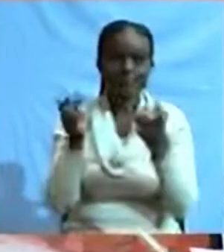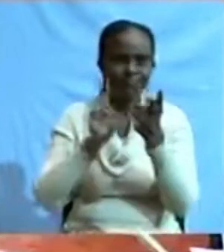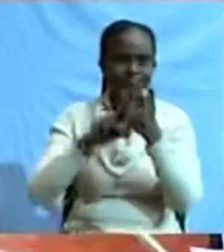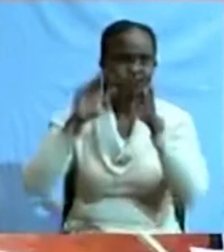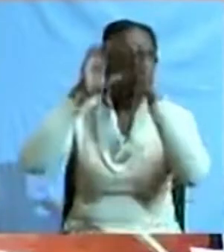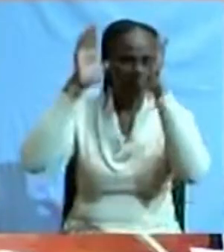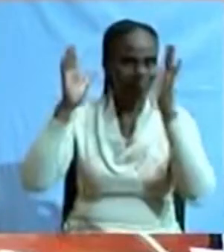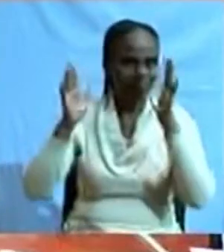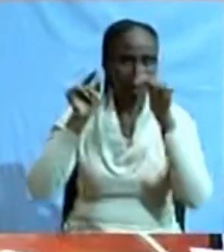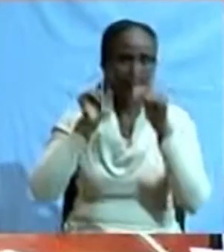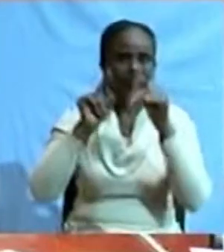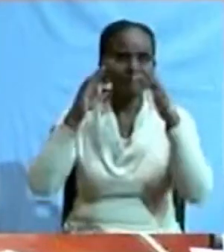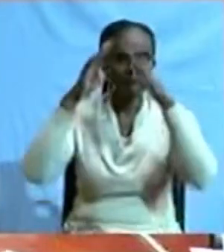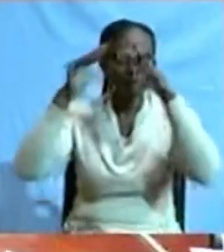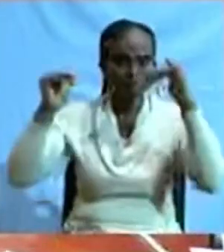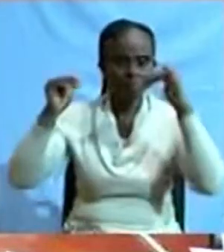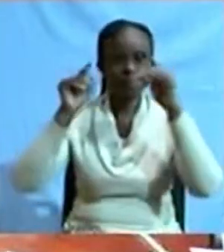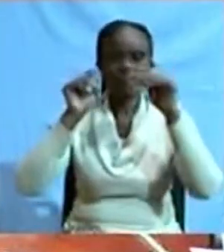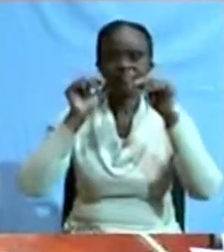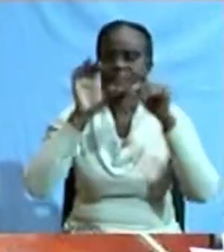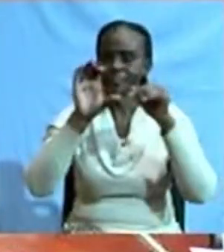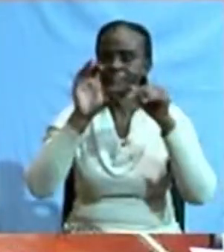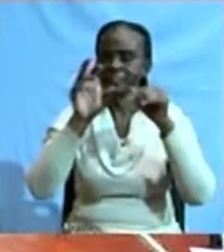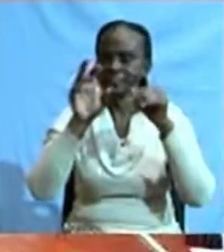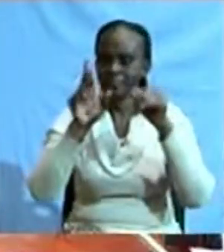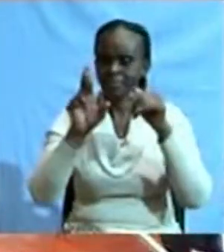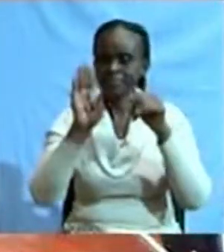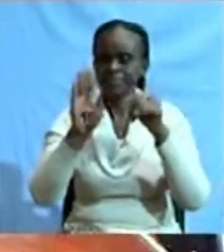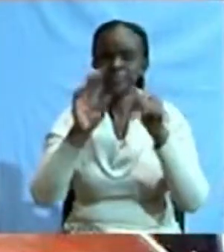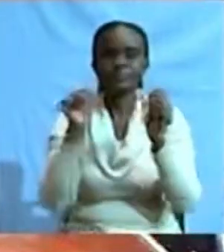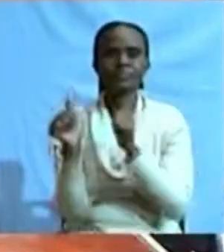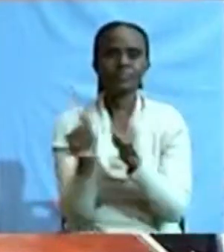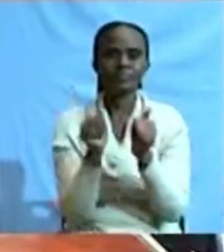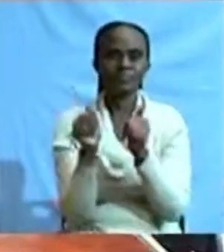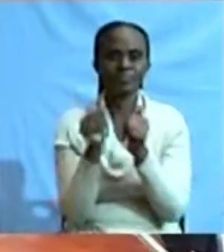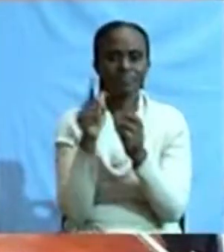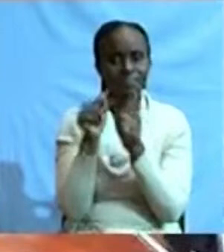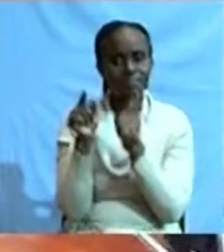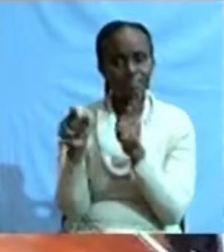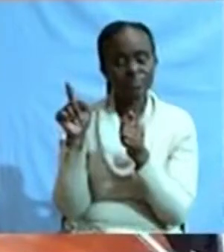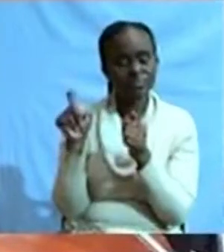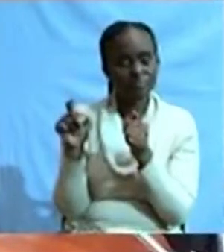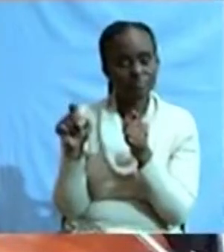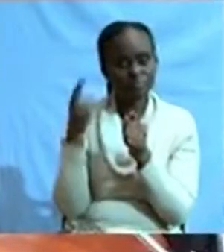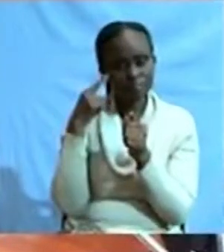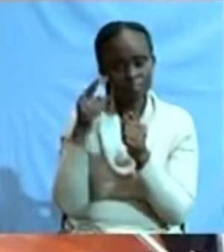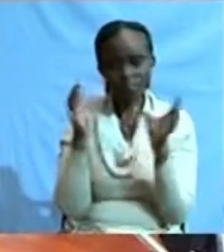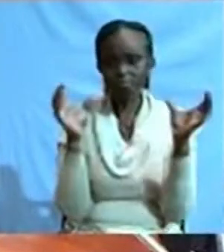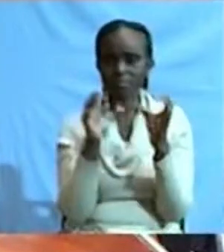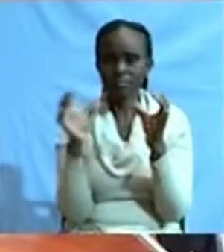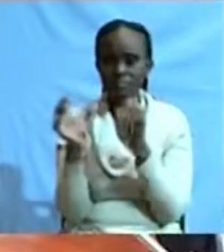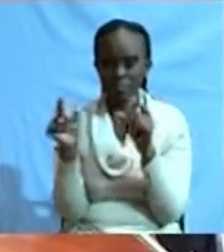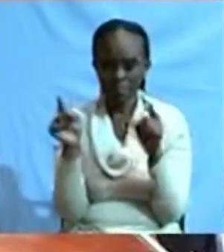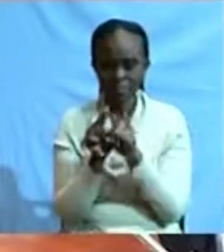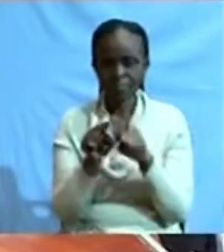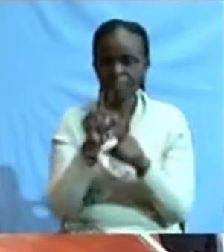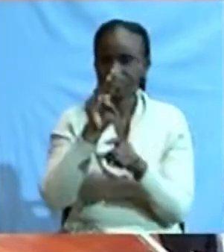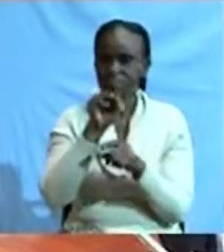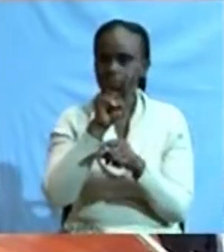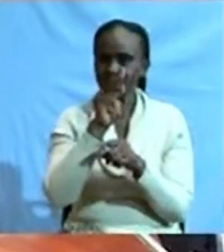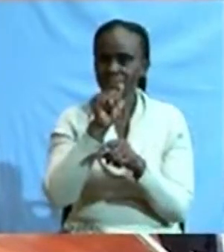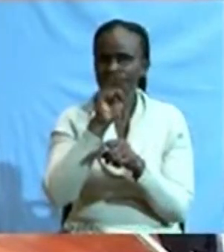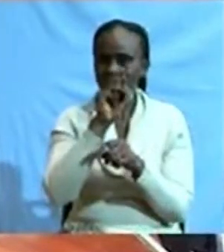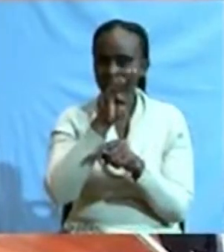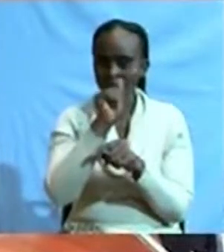the CRB. Action taken. Due to the need for community of Mwamba Ward to have